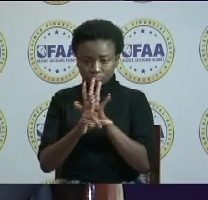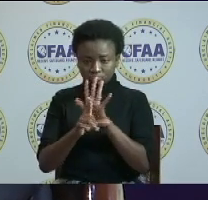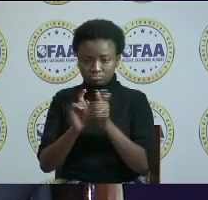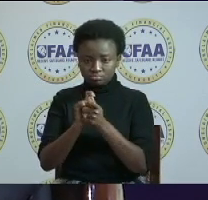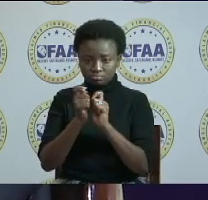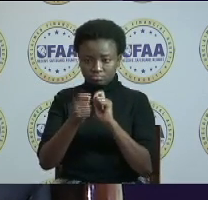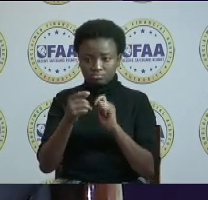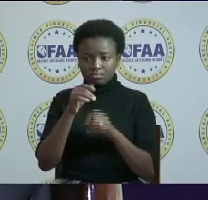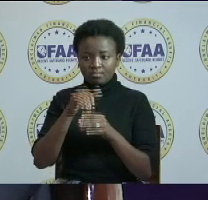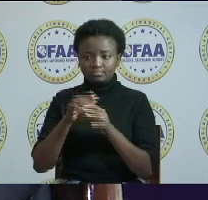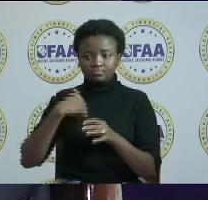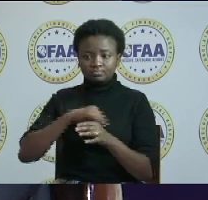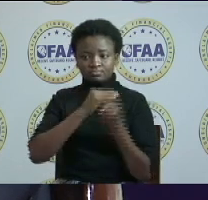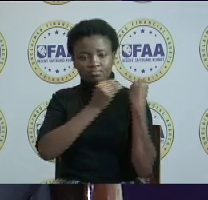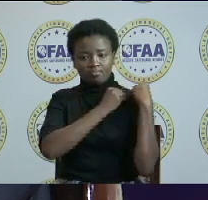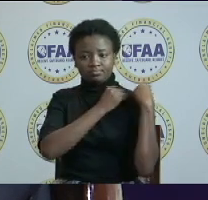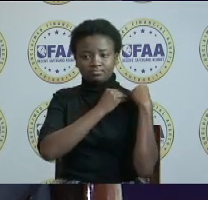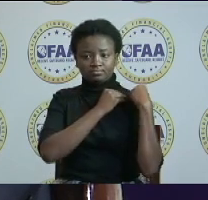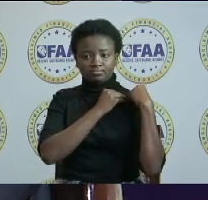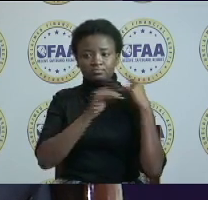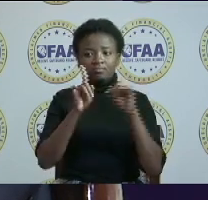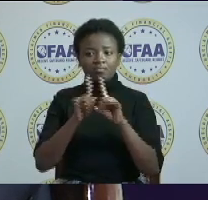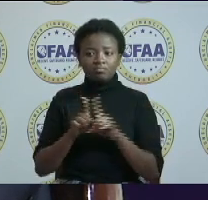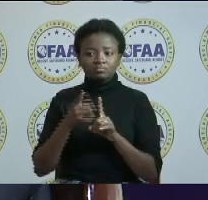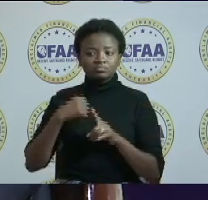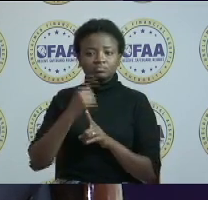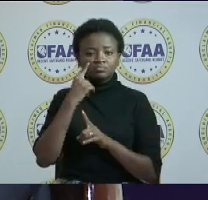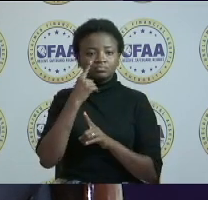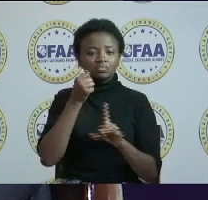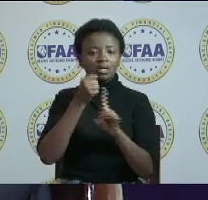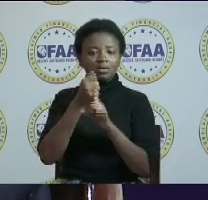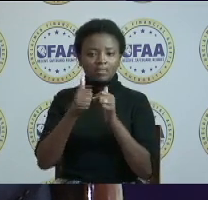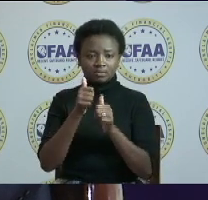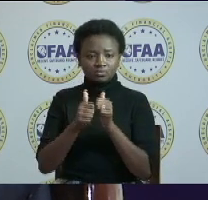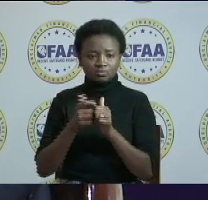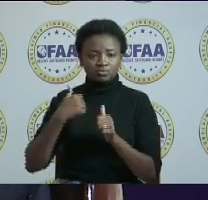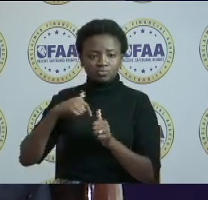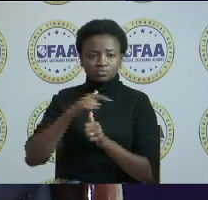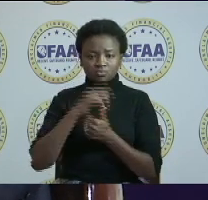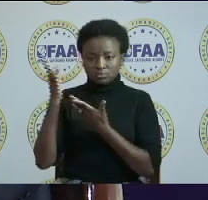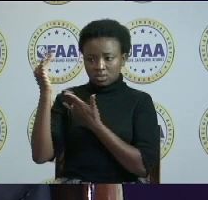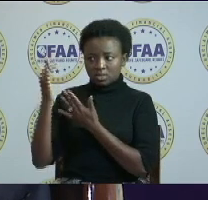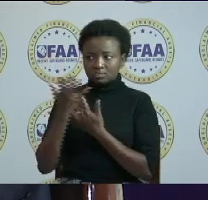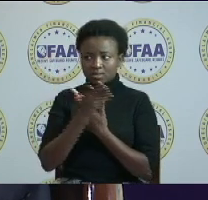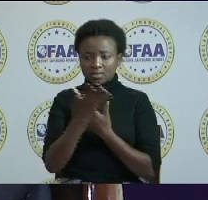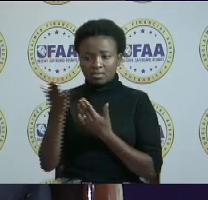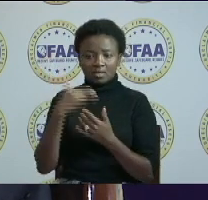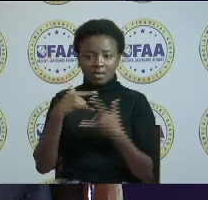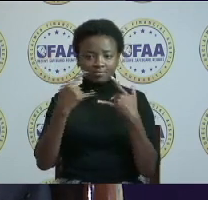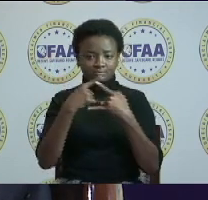mandate. Mm-hmm. And I guess in terms of the impact, we anticipate some of the gaps that we have in the